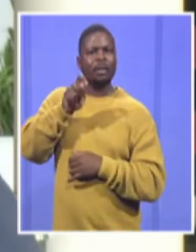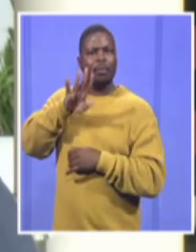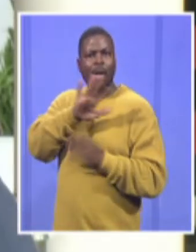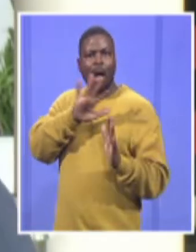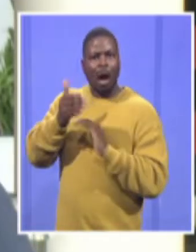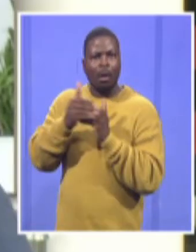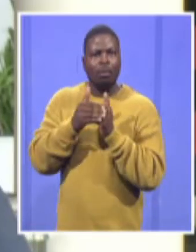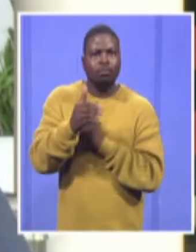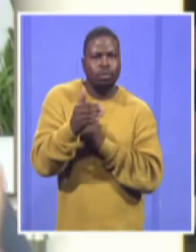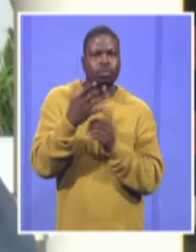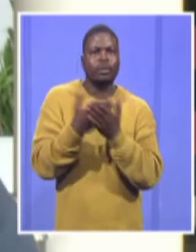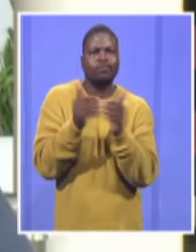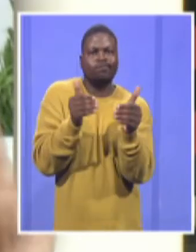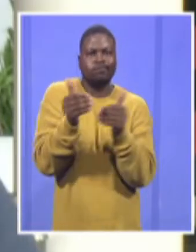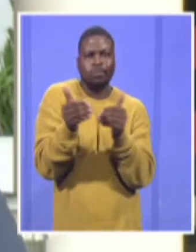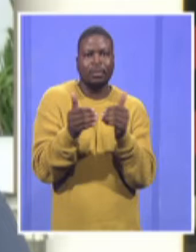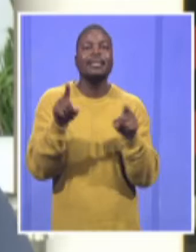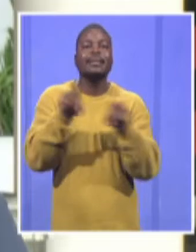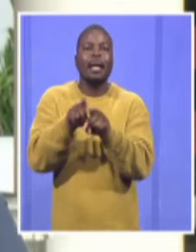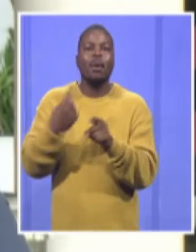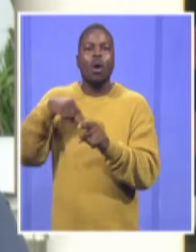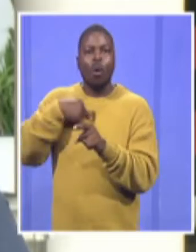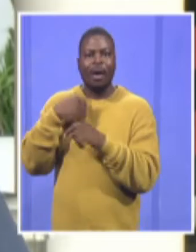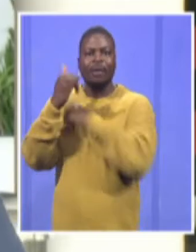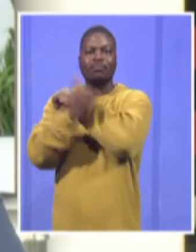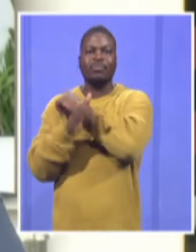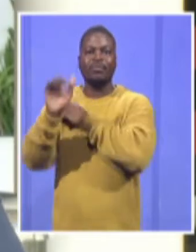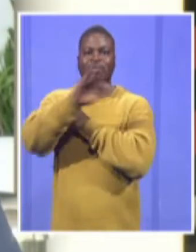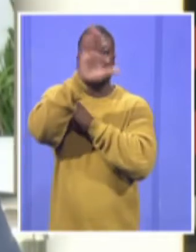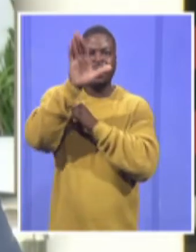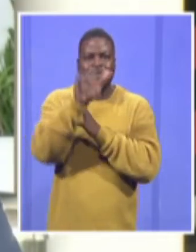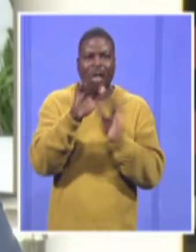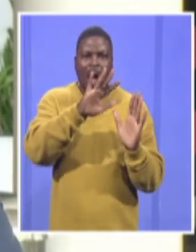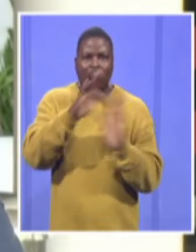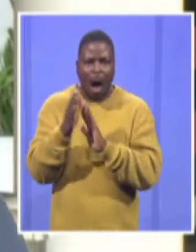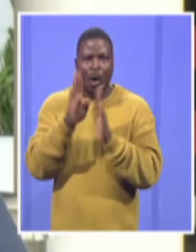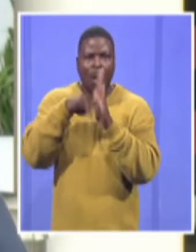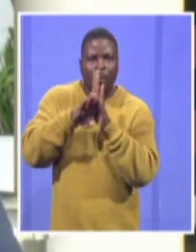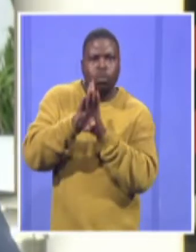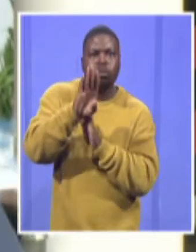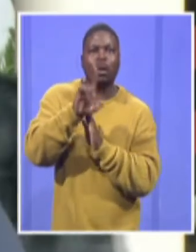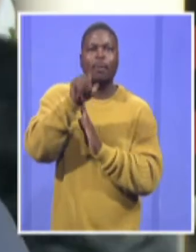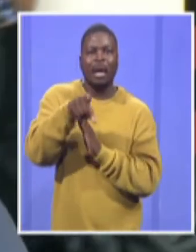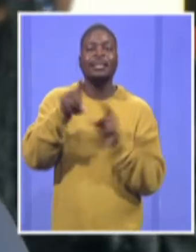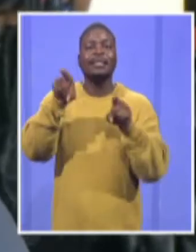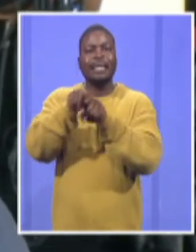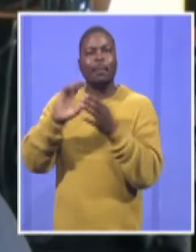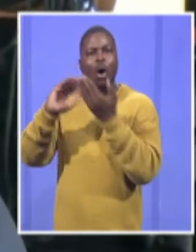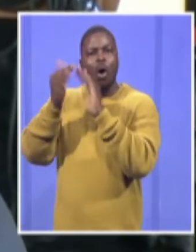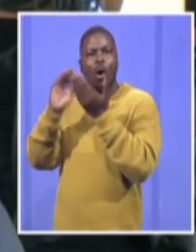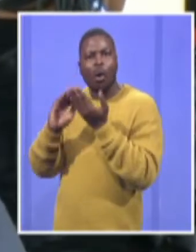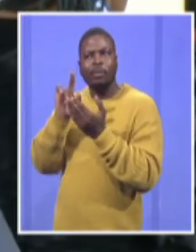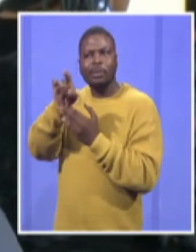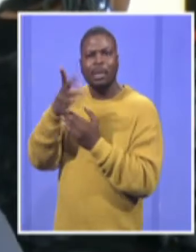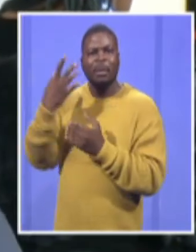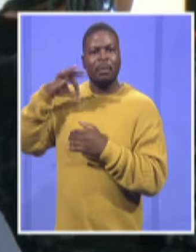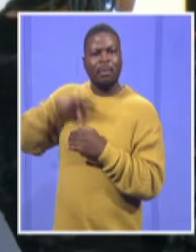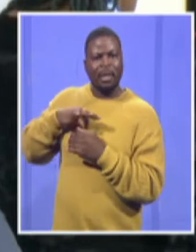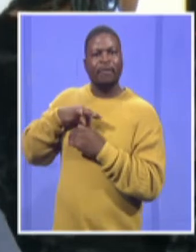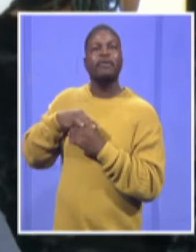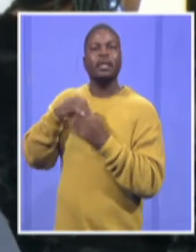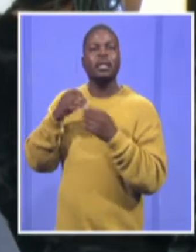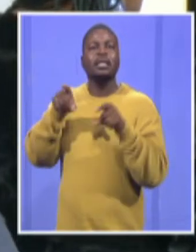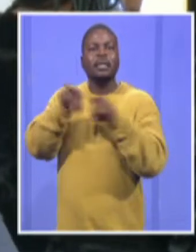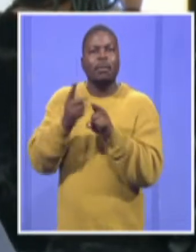how are we doing as a country. So we want all those things to be made available to civil society and to communities, so that we know how to